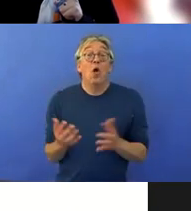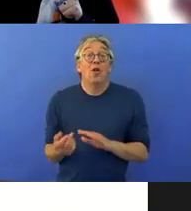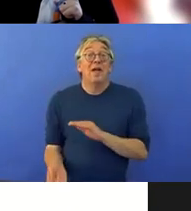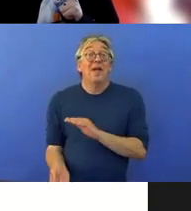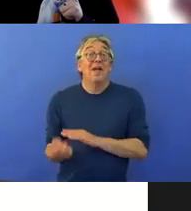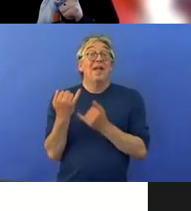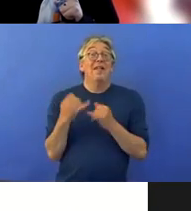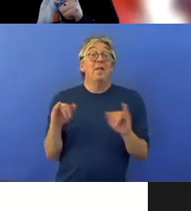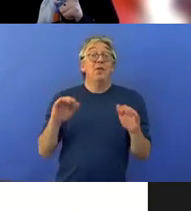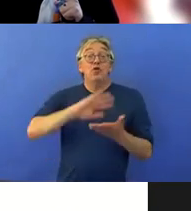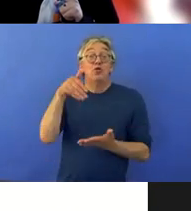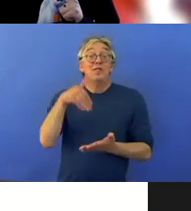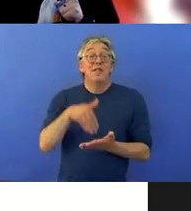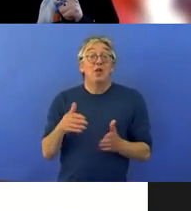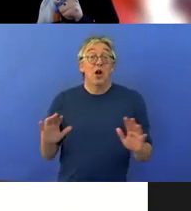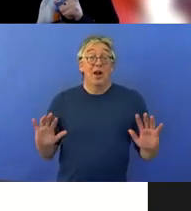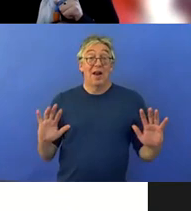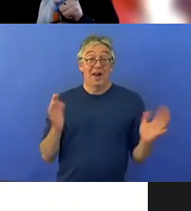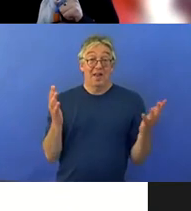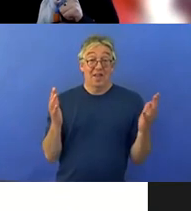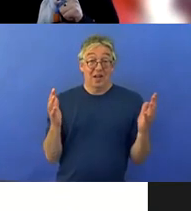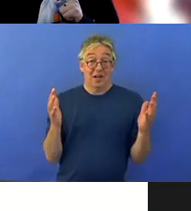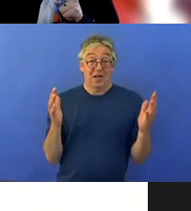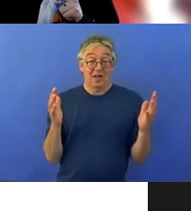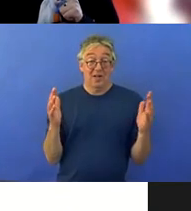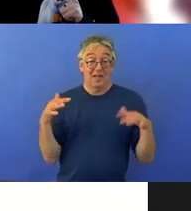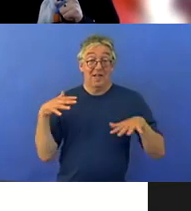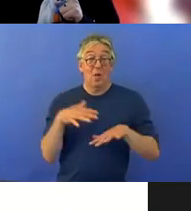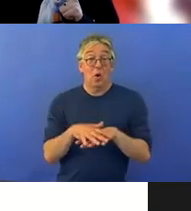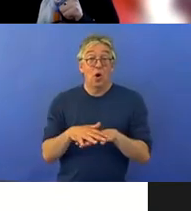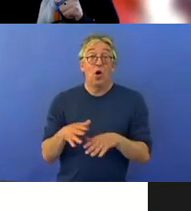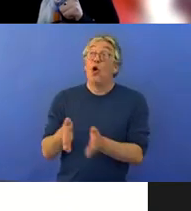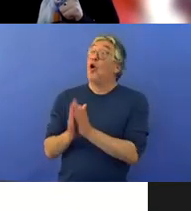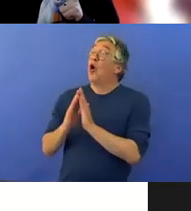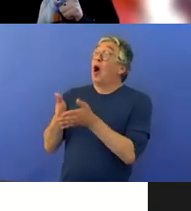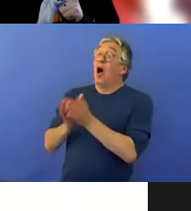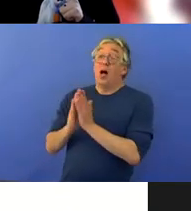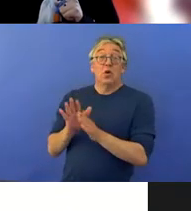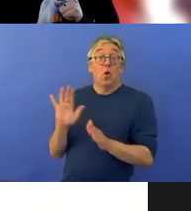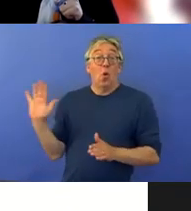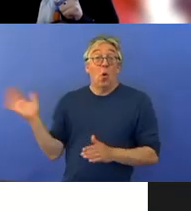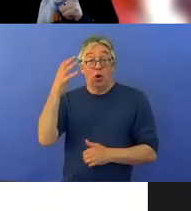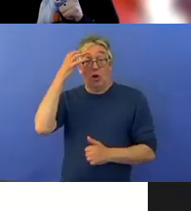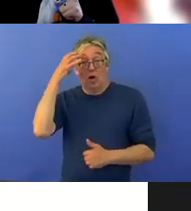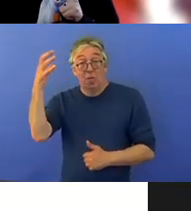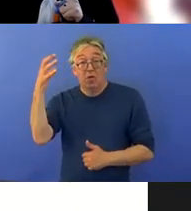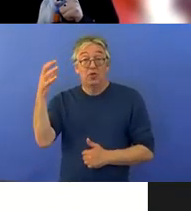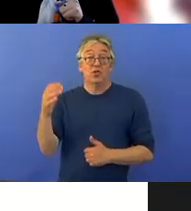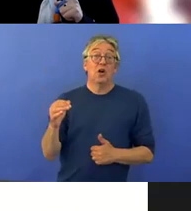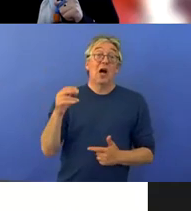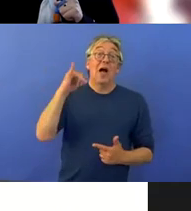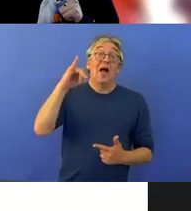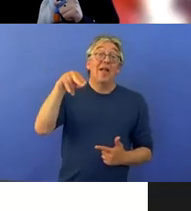WIN, calls upon all governments, intergovernmental organizations, the civil society, and all